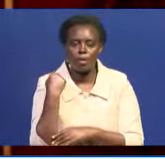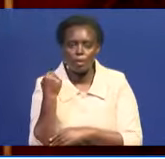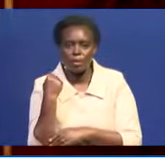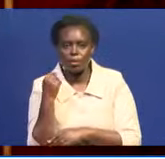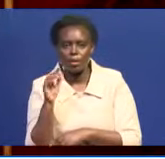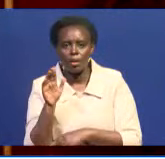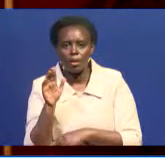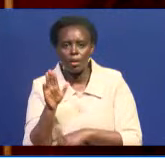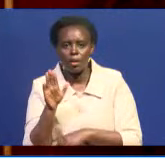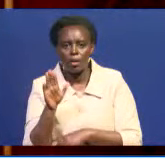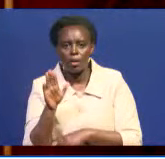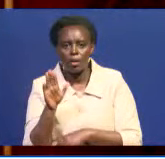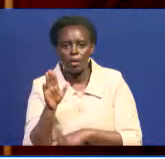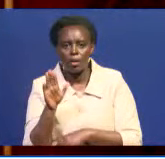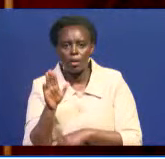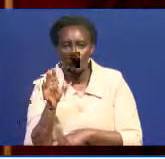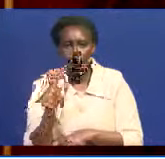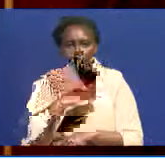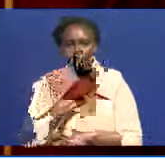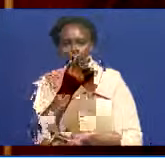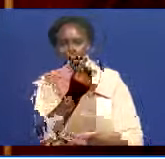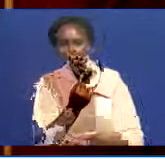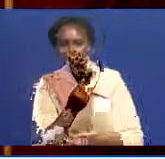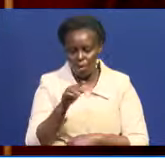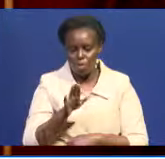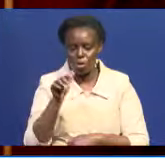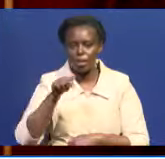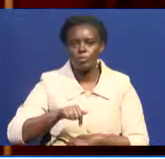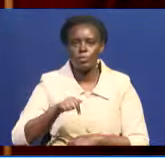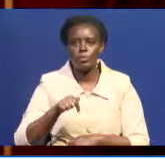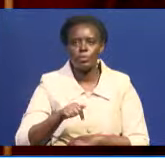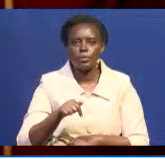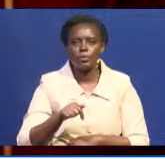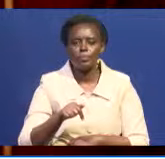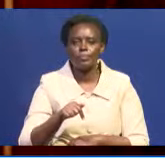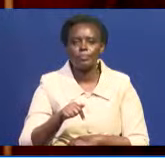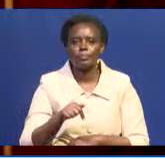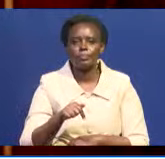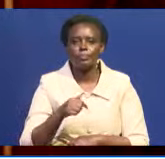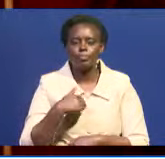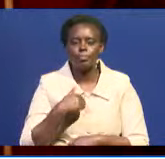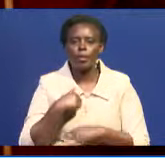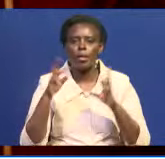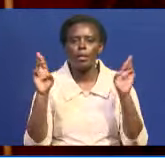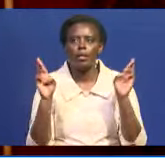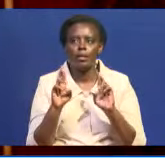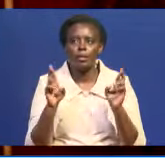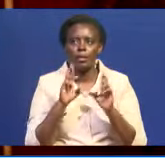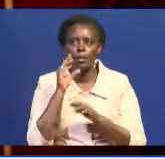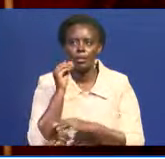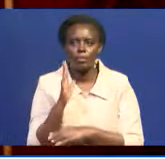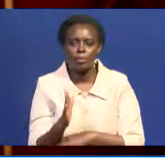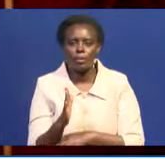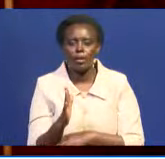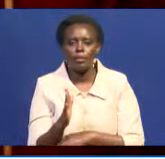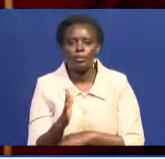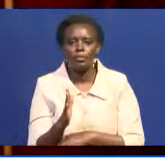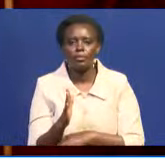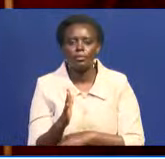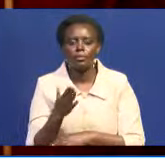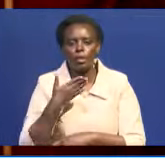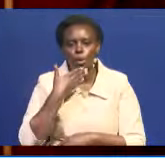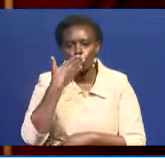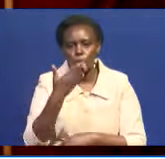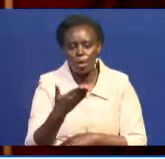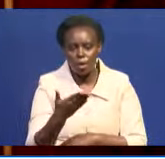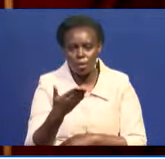yesterday evening and this morning. So I am ready, Mr. Speaker, to